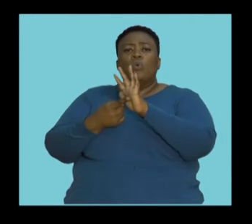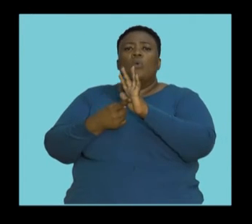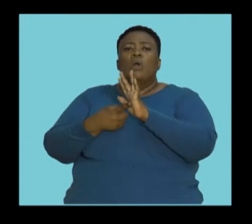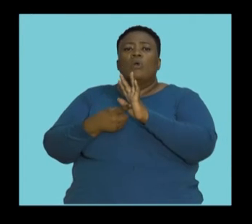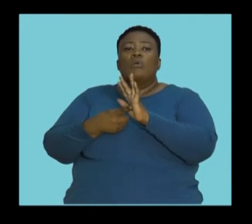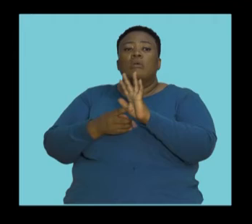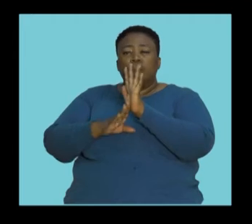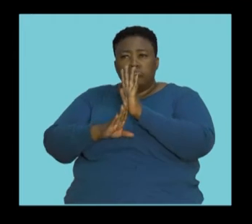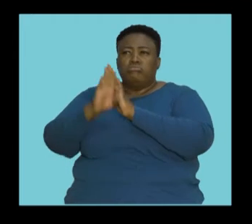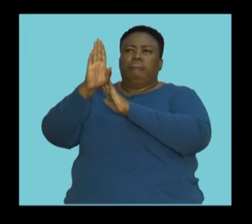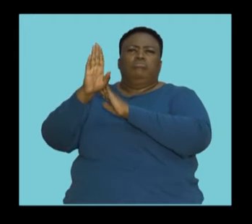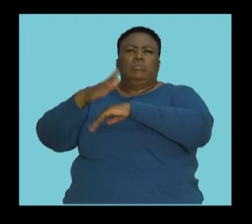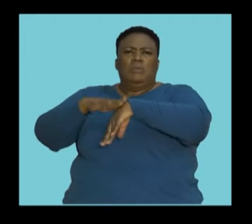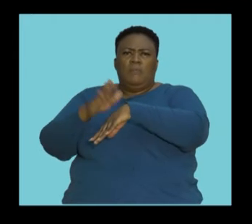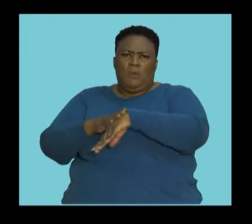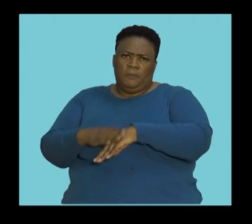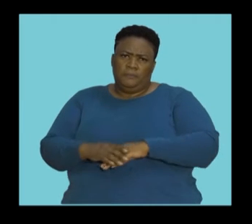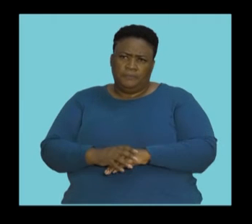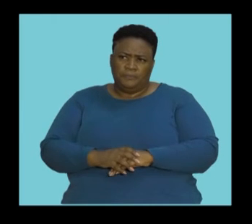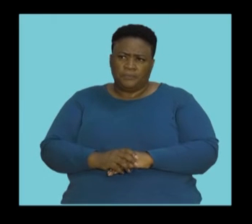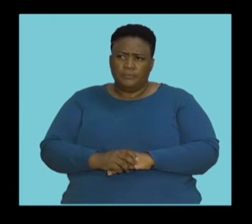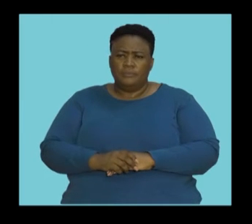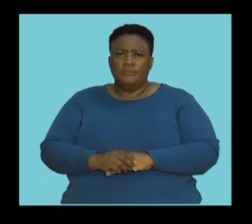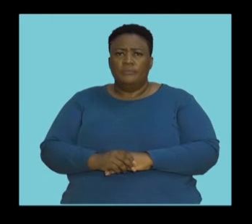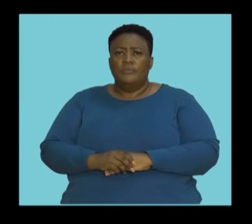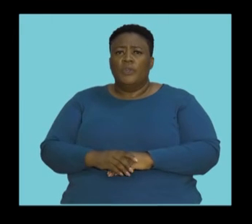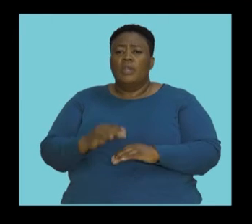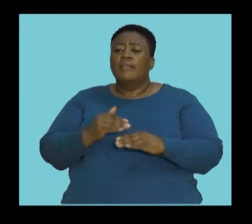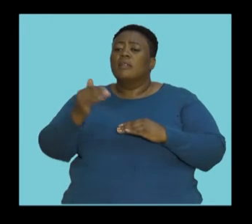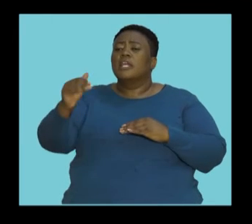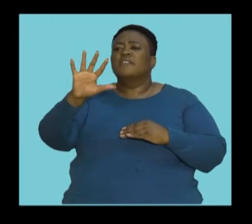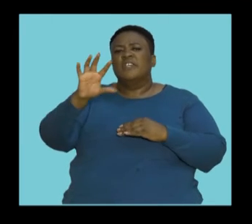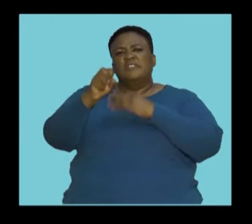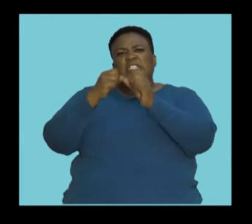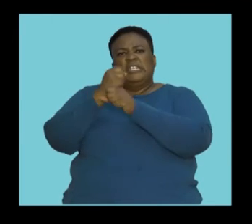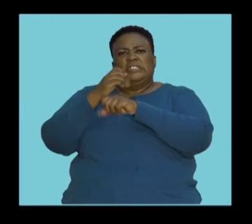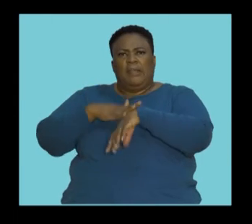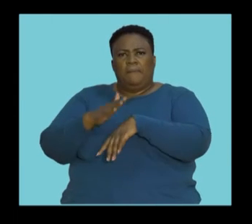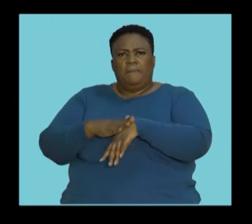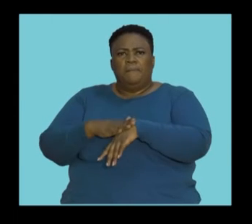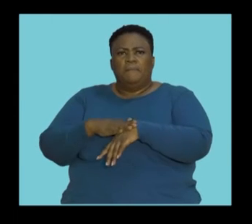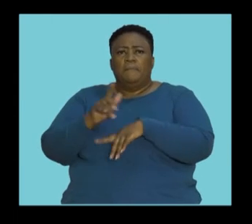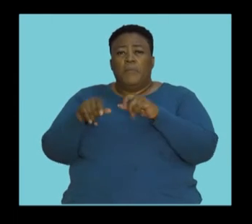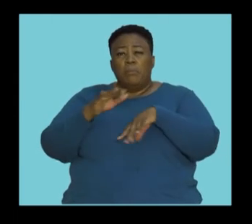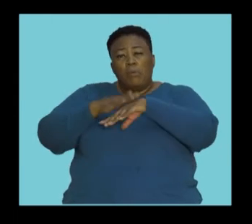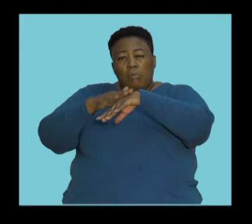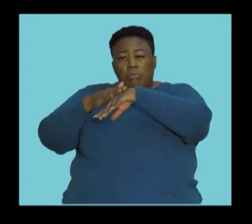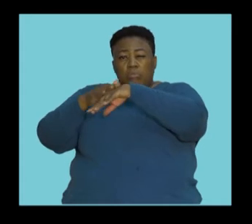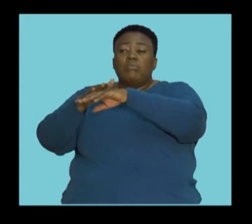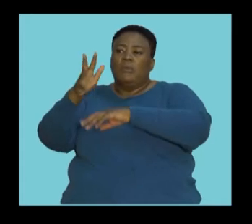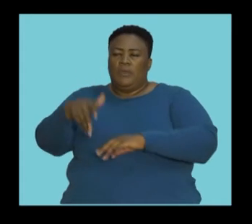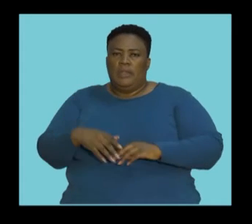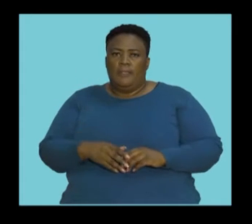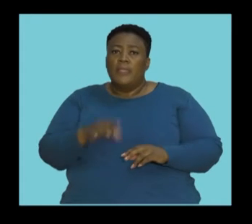world population in the last, probably in the next 50 years' time. Let's look at what